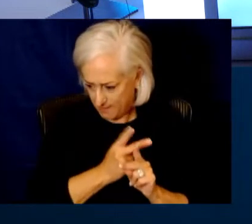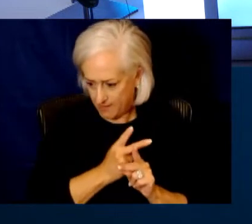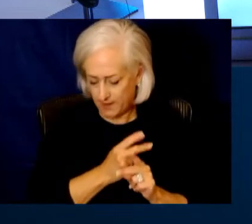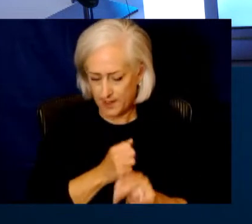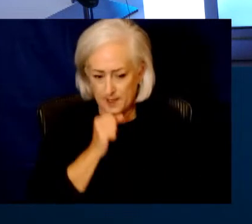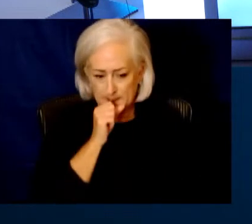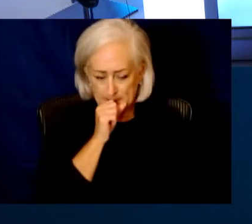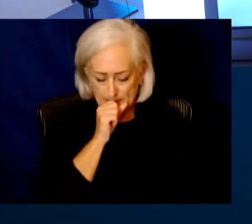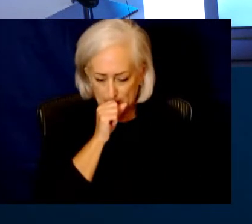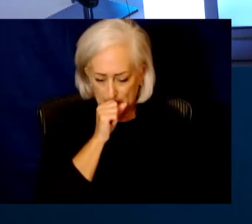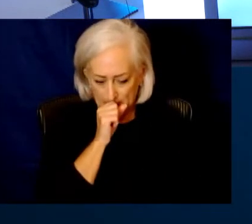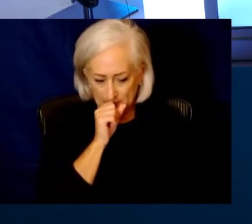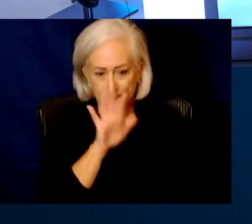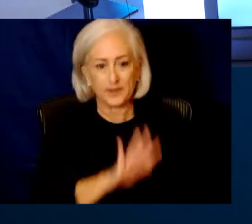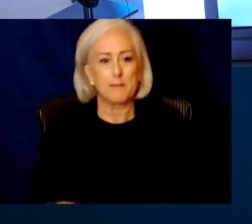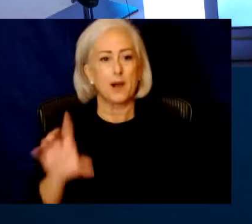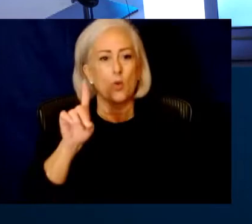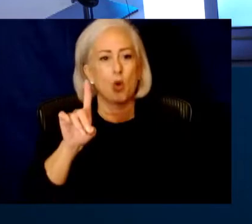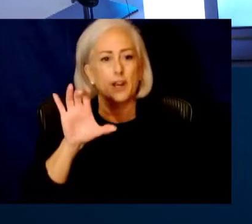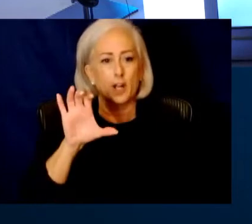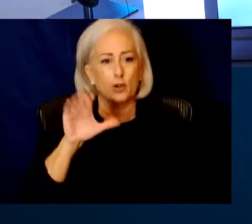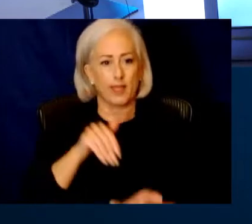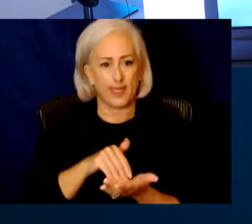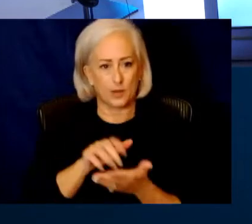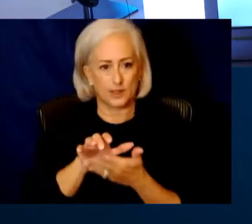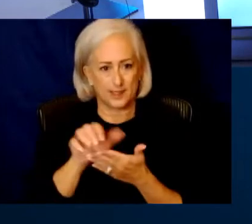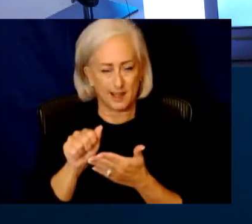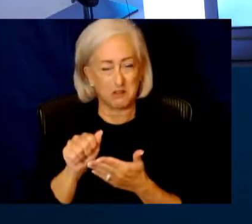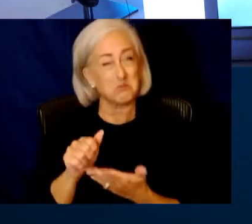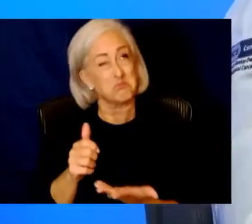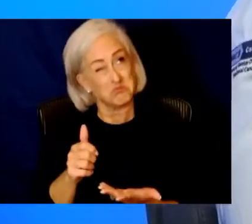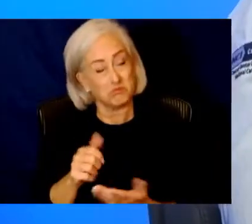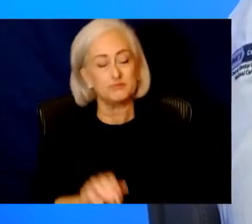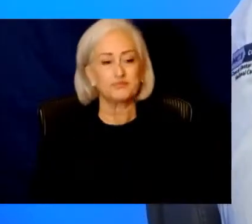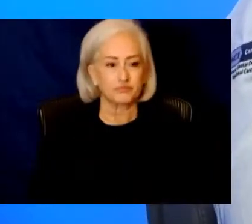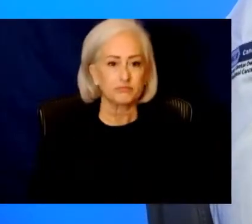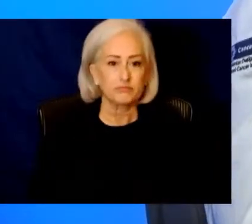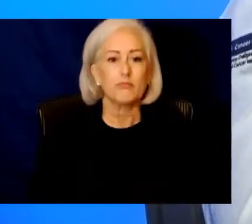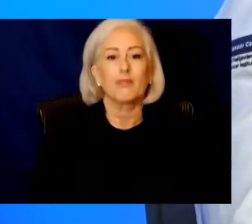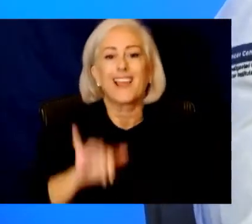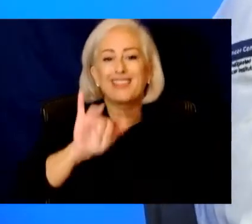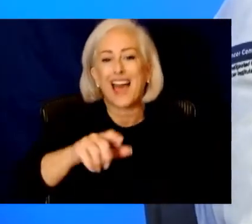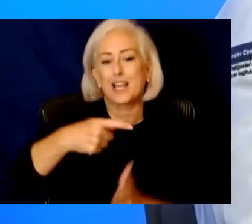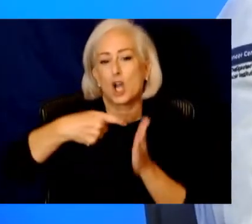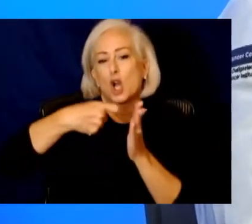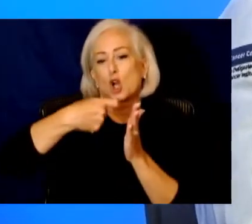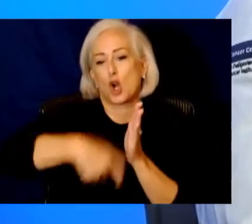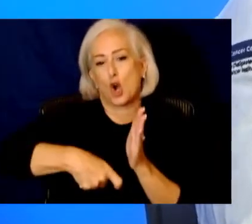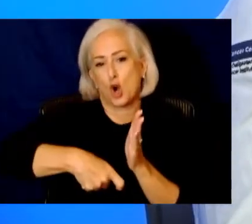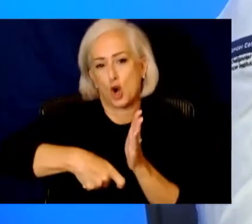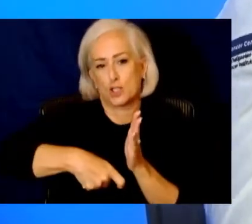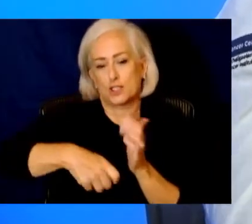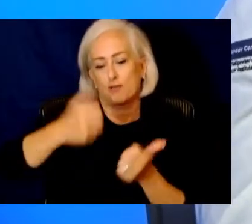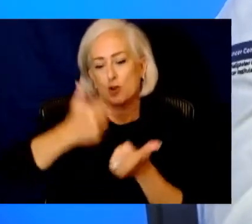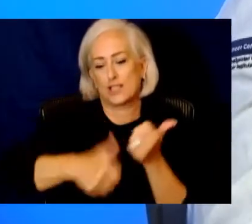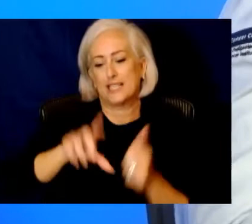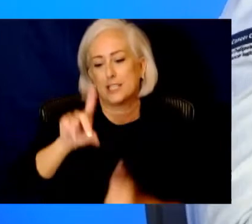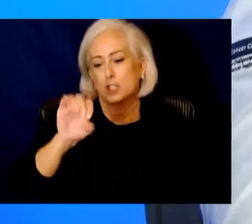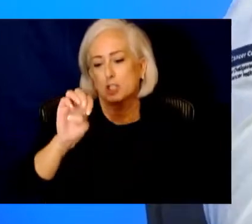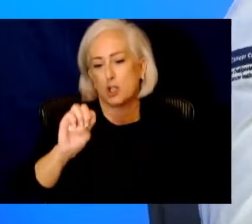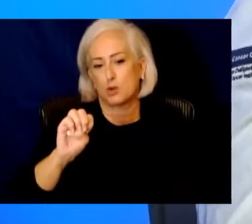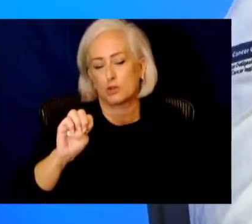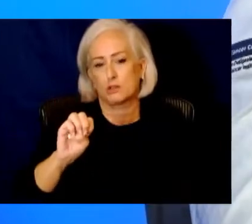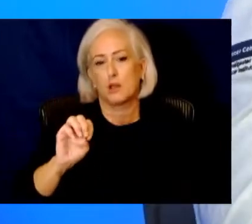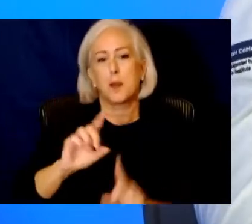about $100,000 really. And that's what, the cost basis of a dose, but there are other